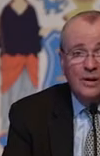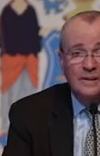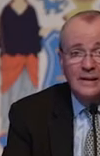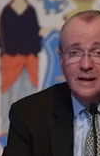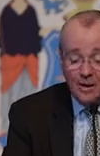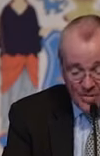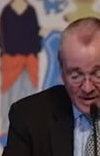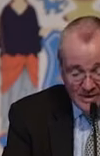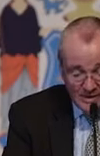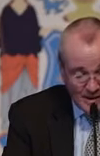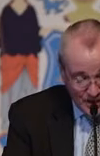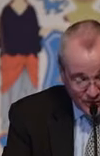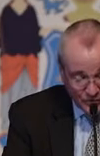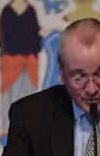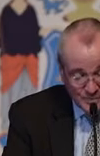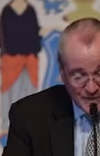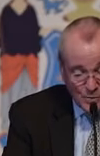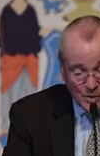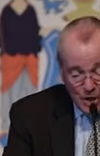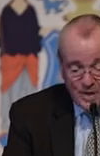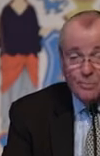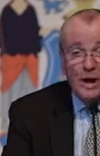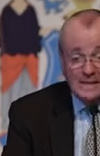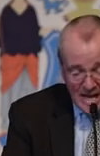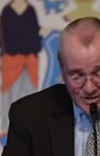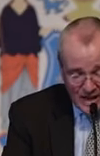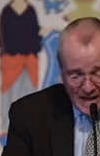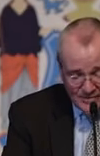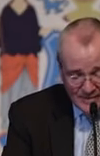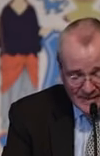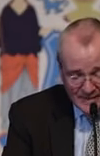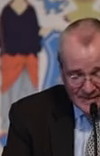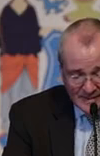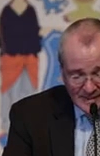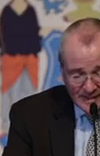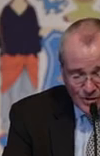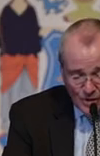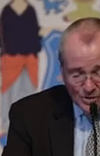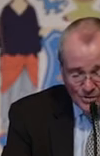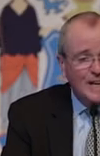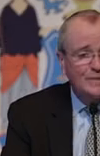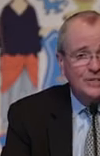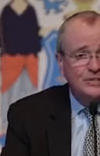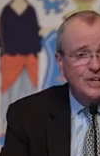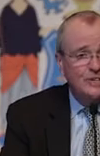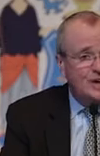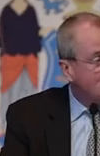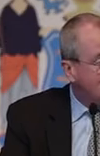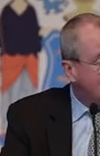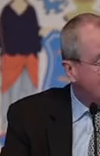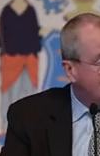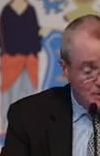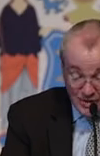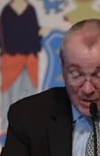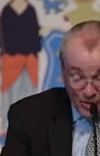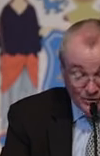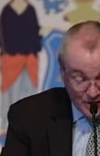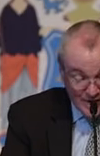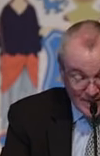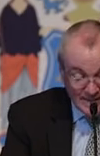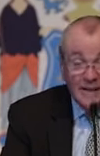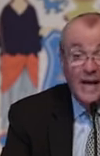Saquon Barkley, among others. It will all be broadcast live on your local television stations. I believe every major